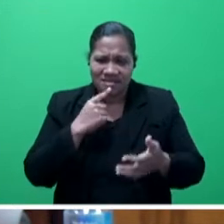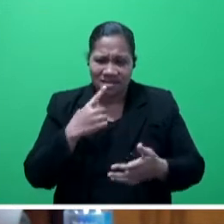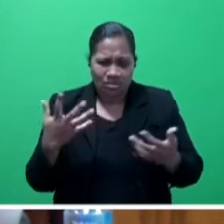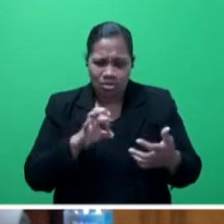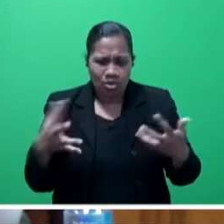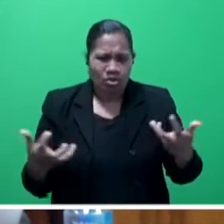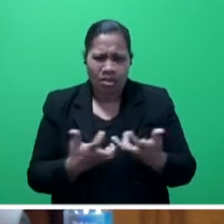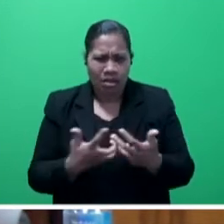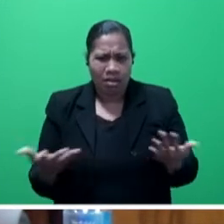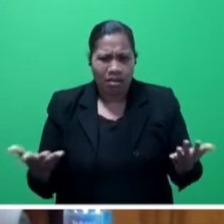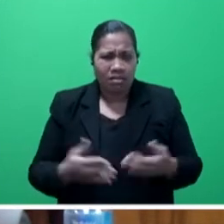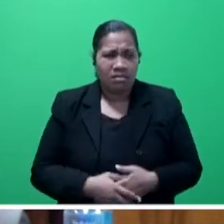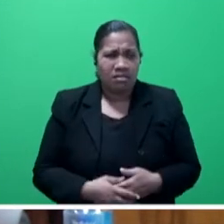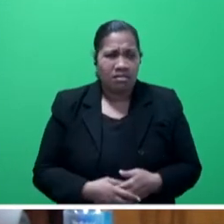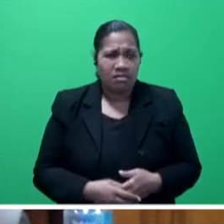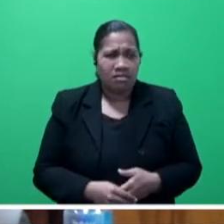Mr. Speaker said,